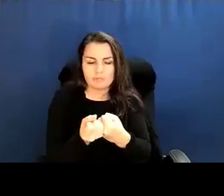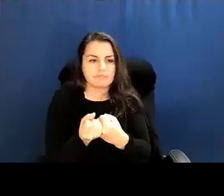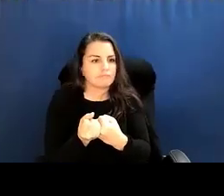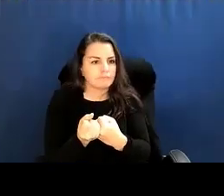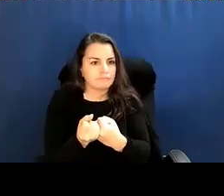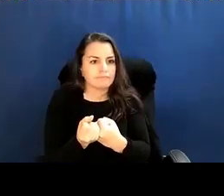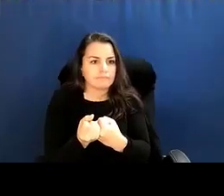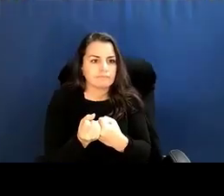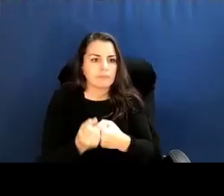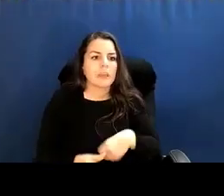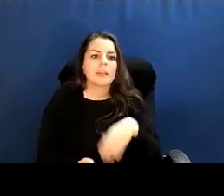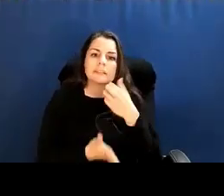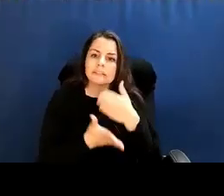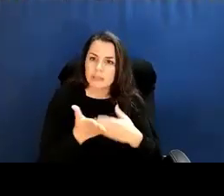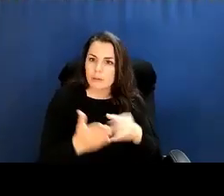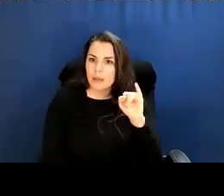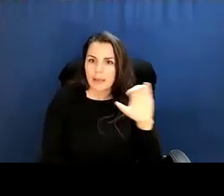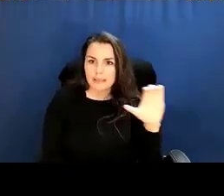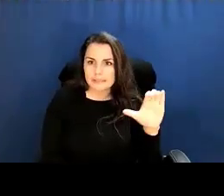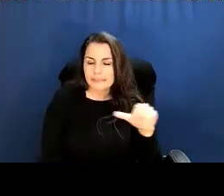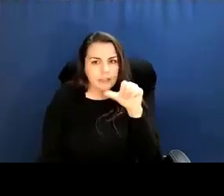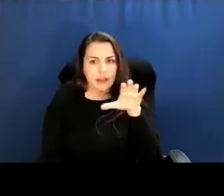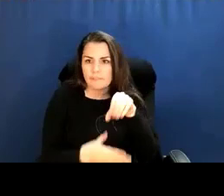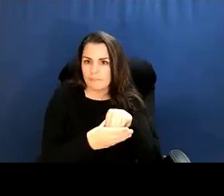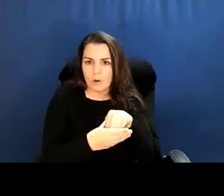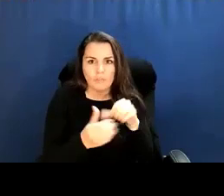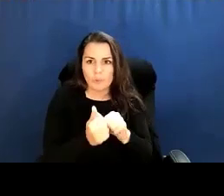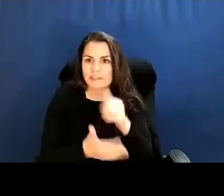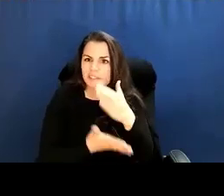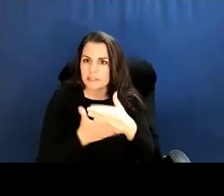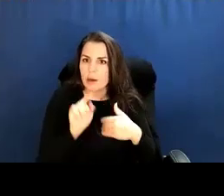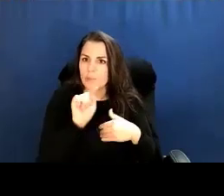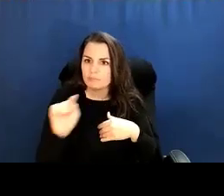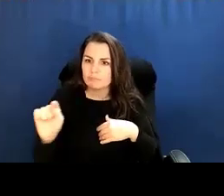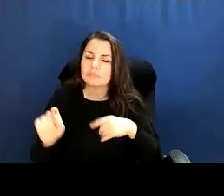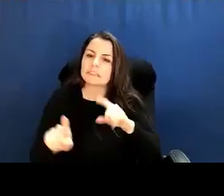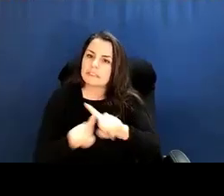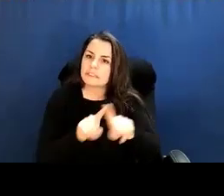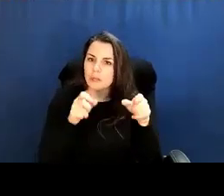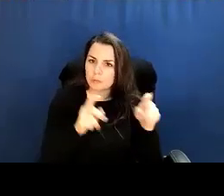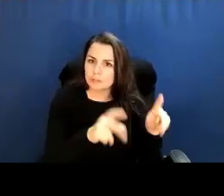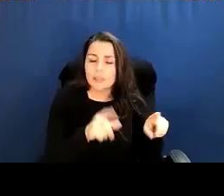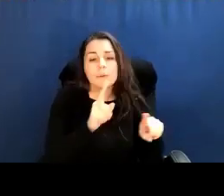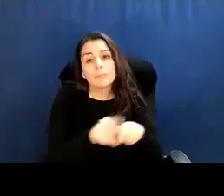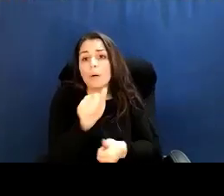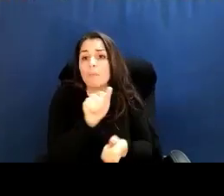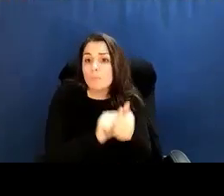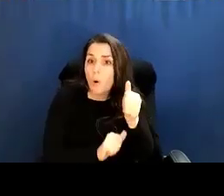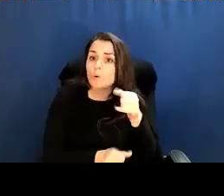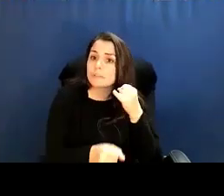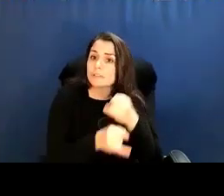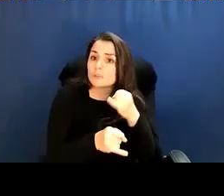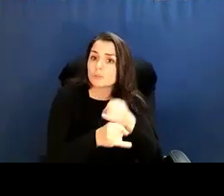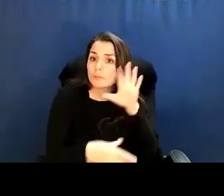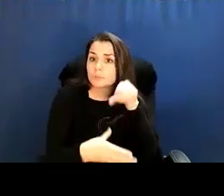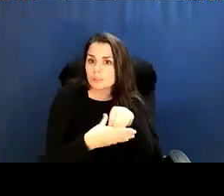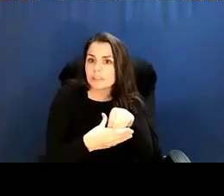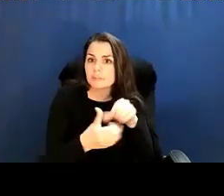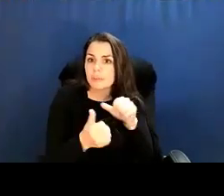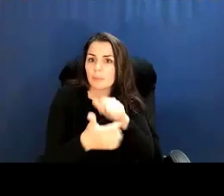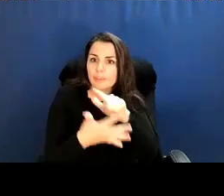And some institutes do not participate in some of these, depending upon, but most of the institutes participate in the ones that I'm going to be talking